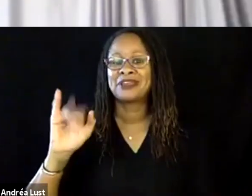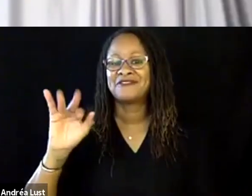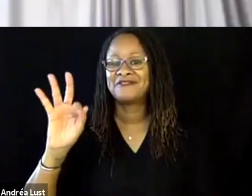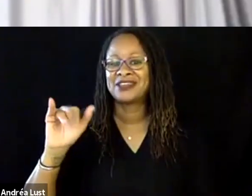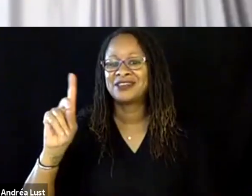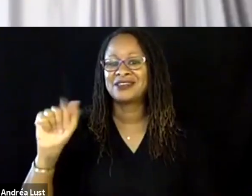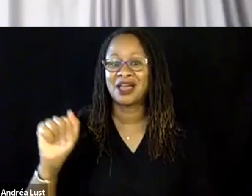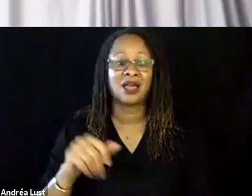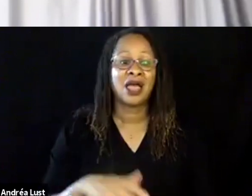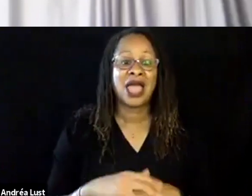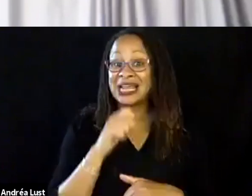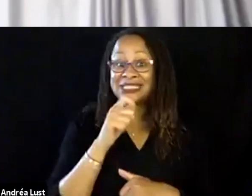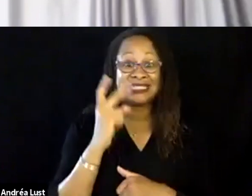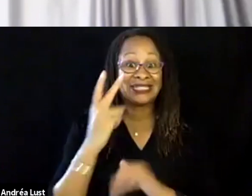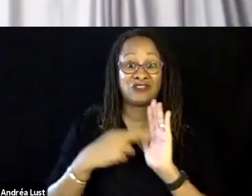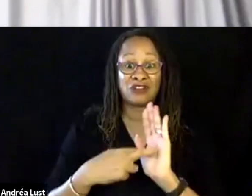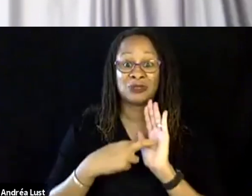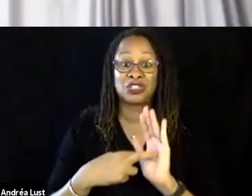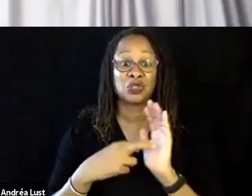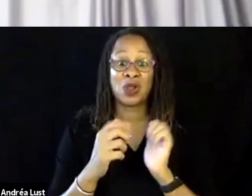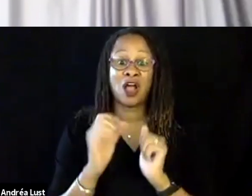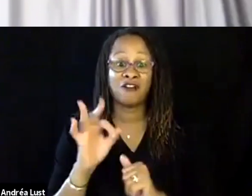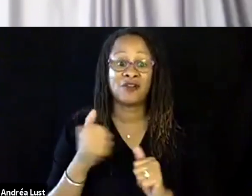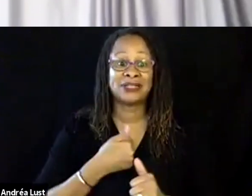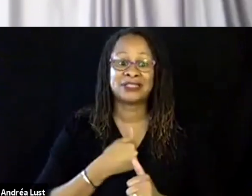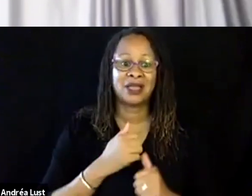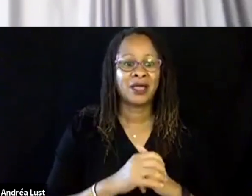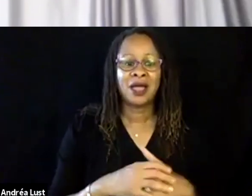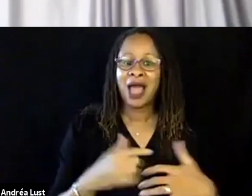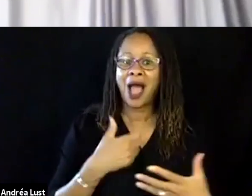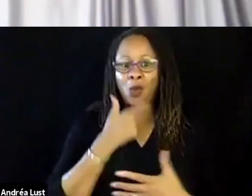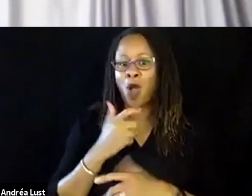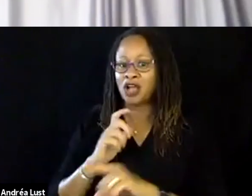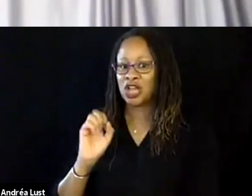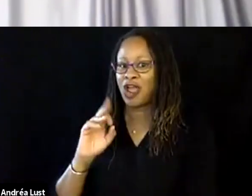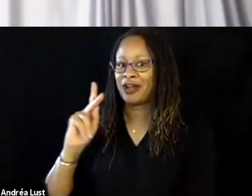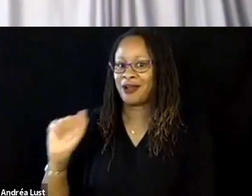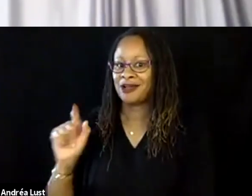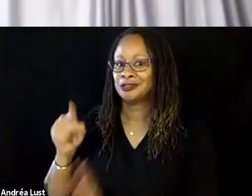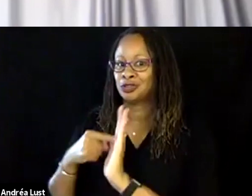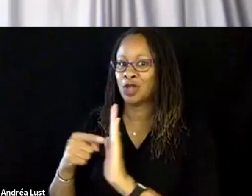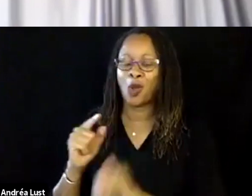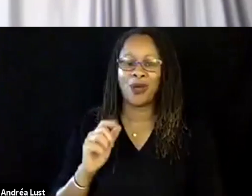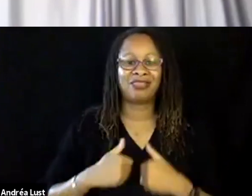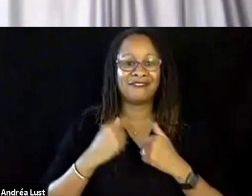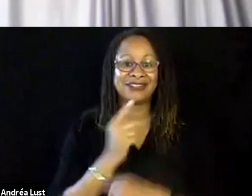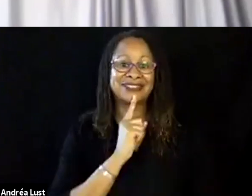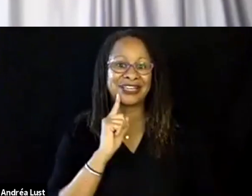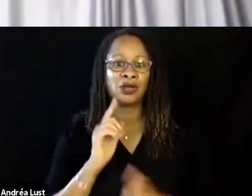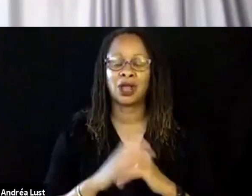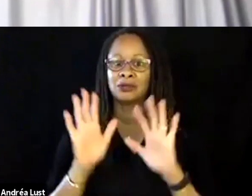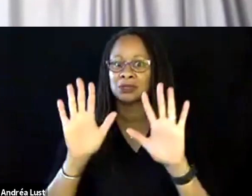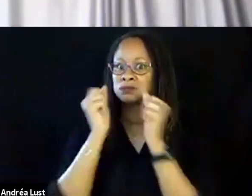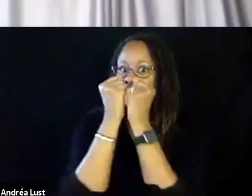myself. And I watched Living Single, and yes, seeing Erica play that role was pivotal for me, and seeing a